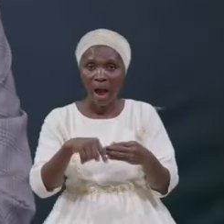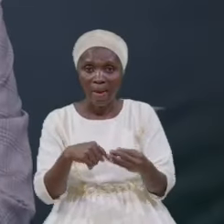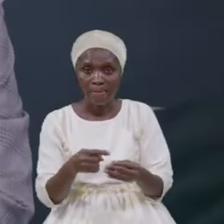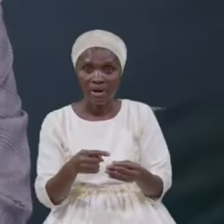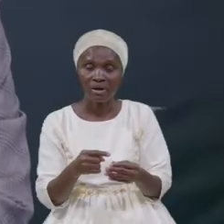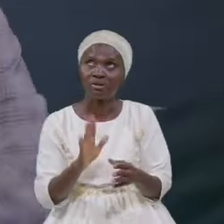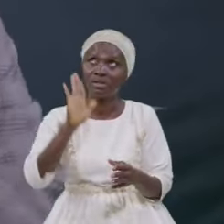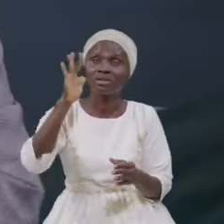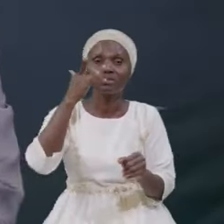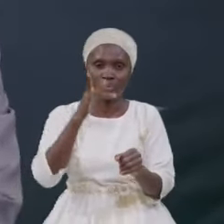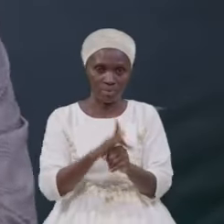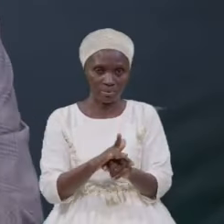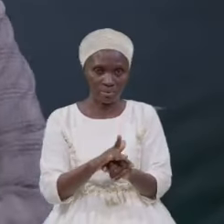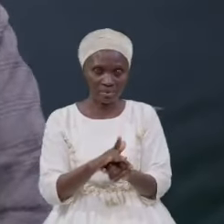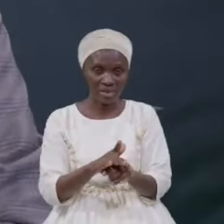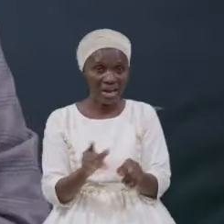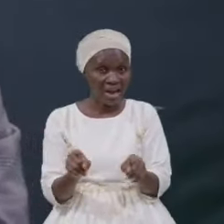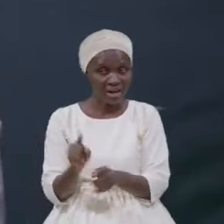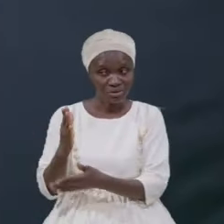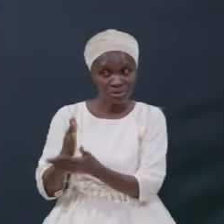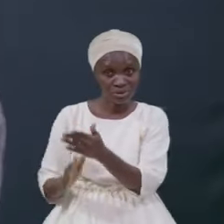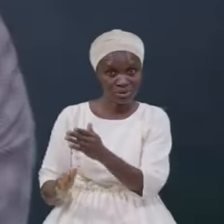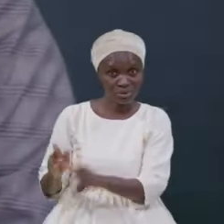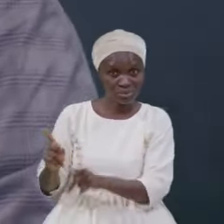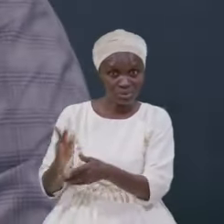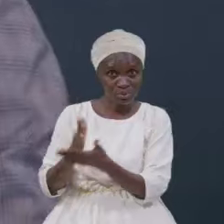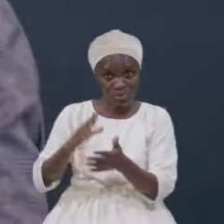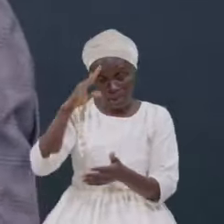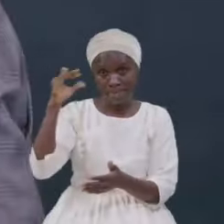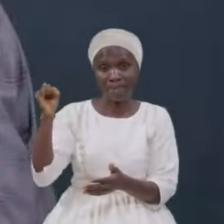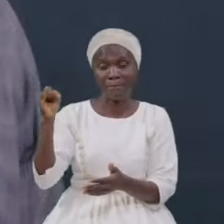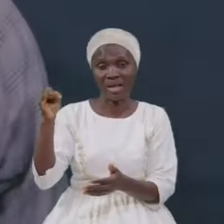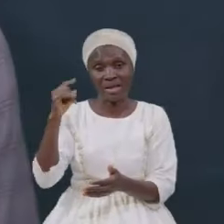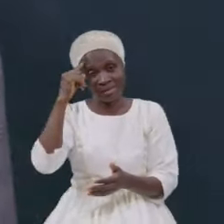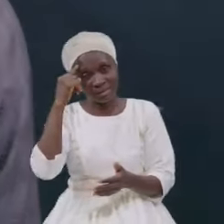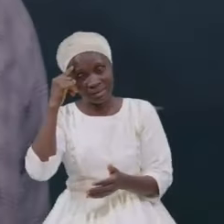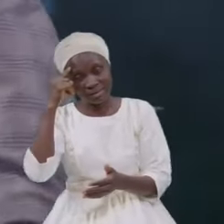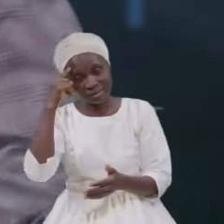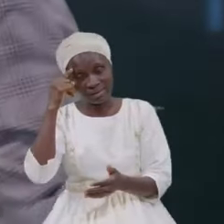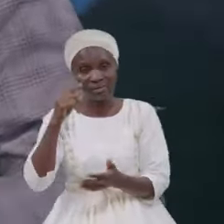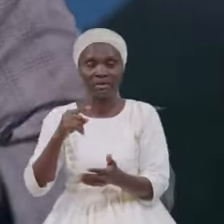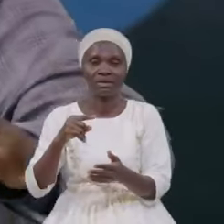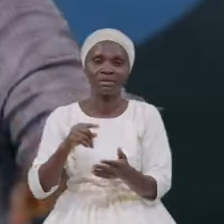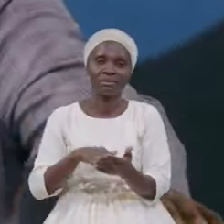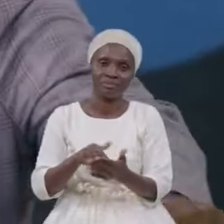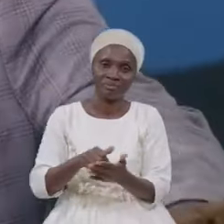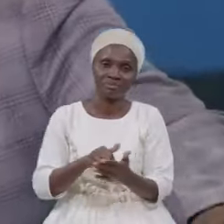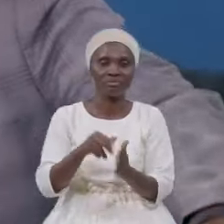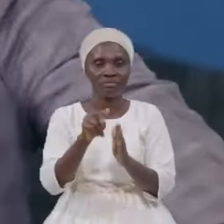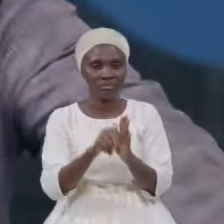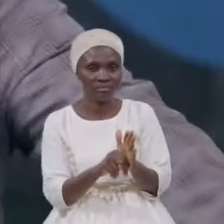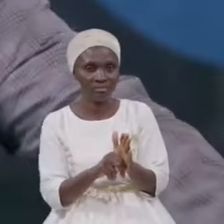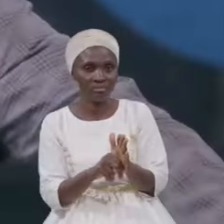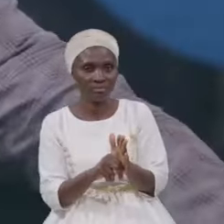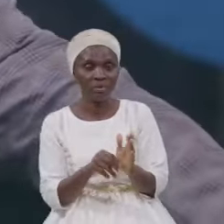some men count slackness. When Noah told the people, and he